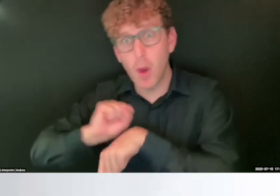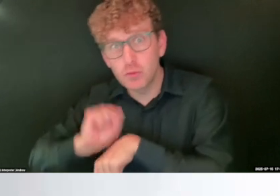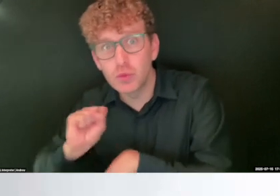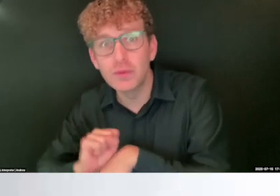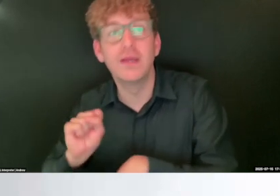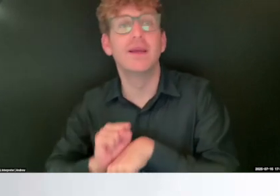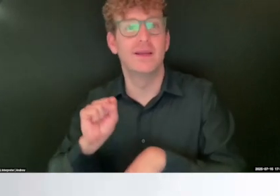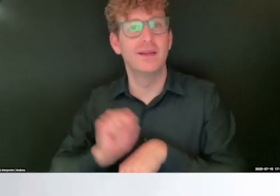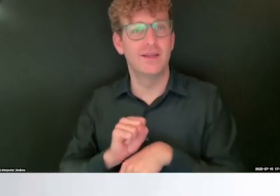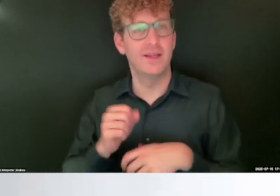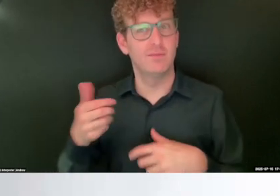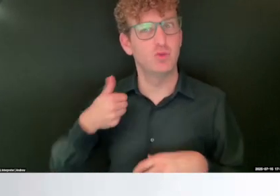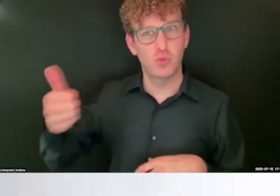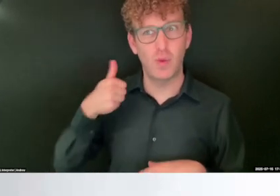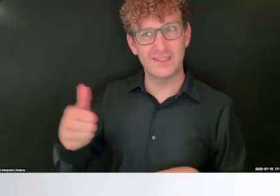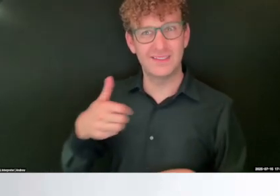environmental sustainability fields.